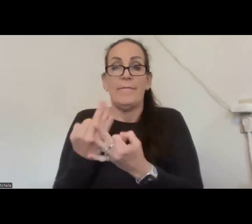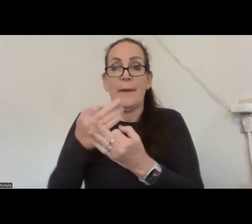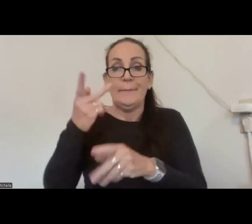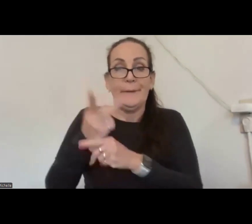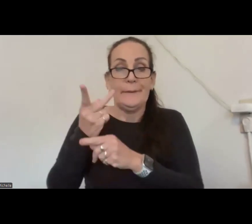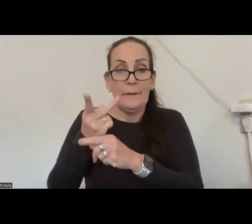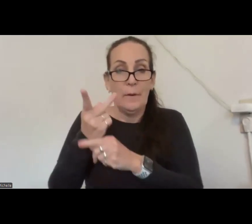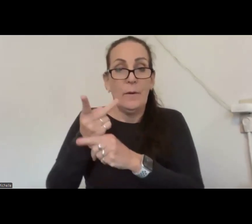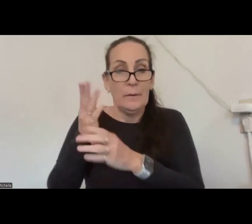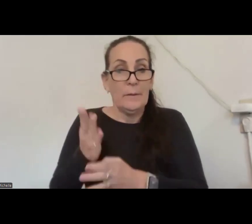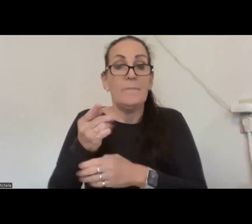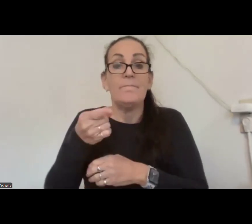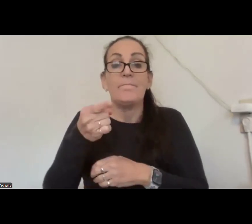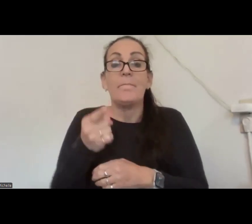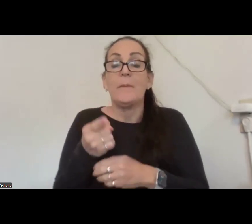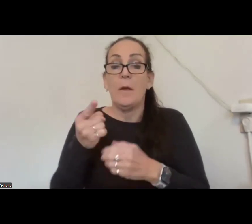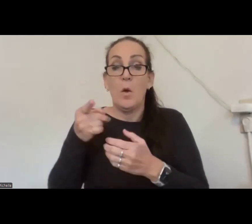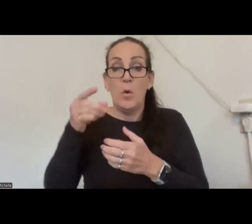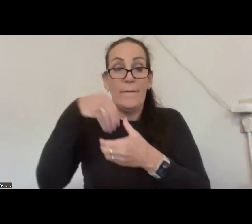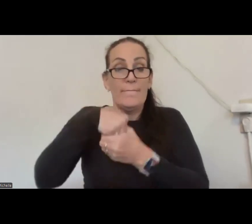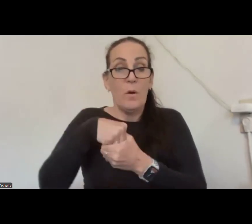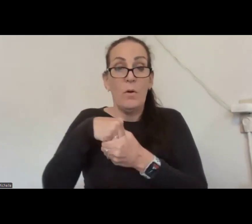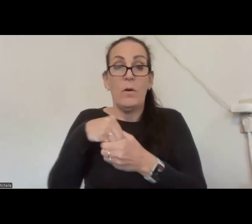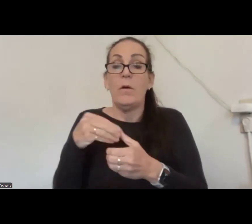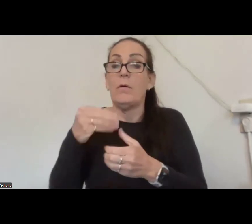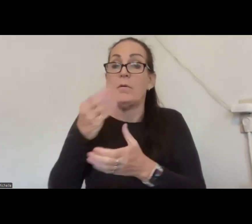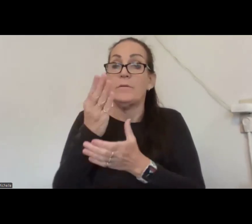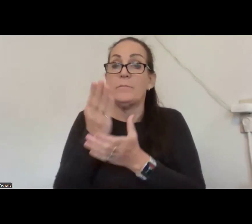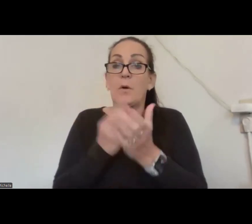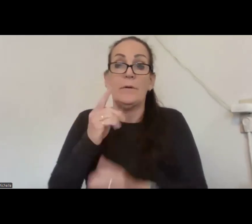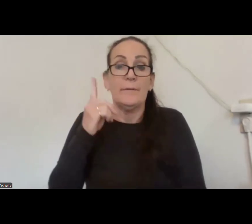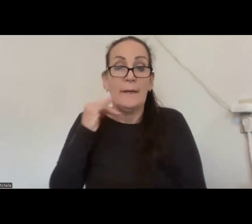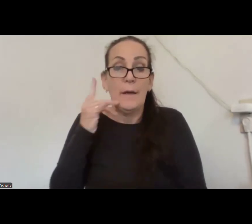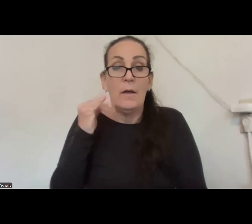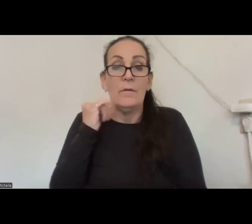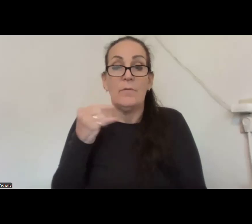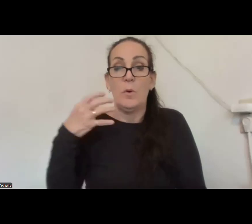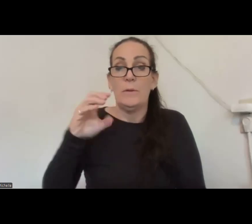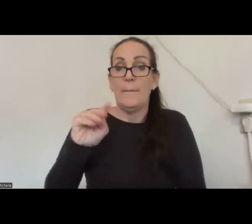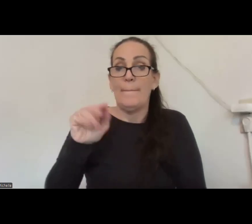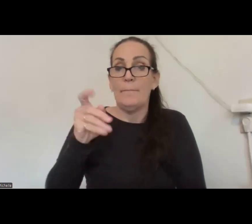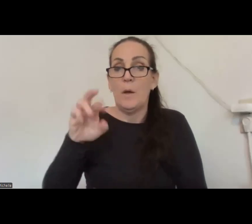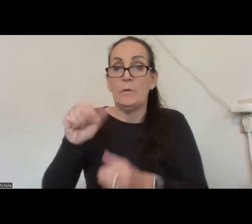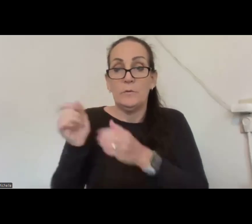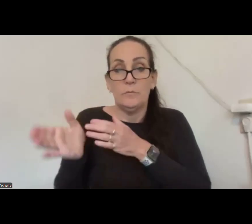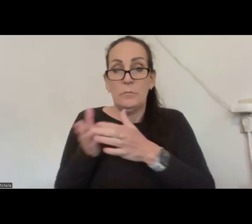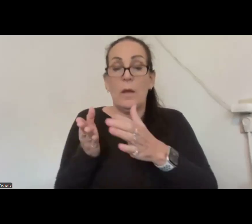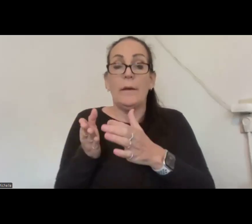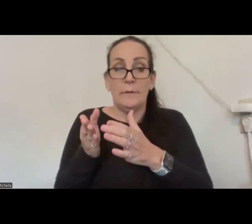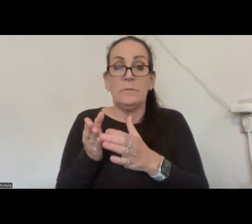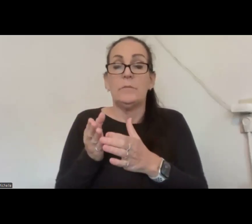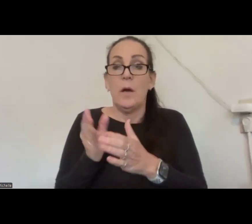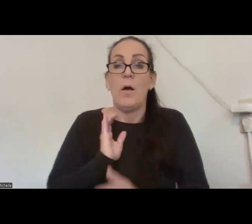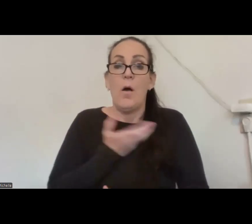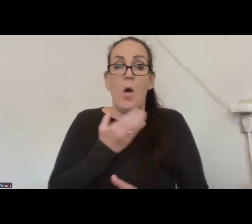part of California's master plan, our own state caregiver equity roadmap, which is underway.